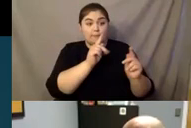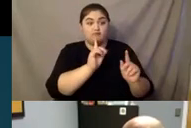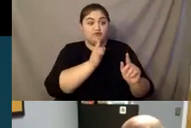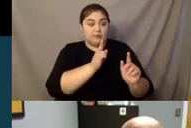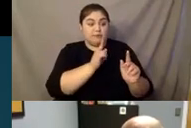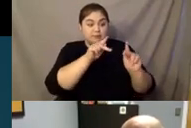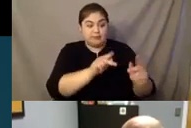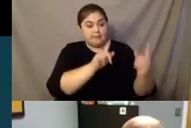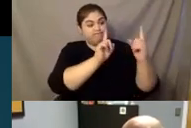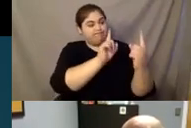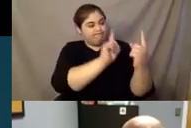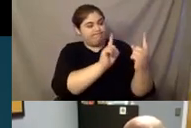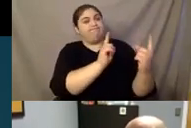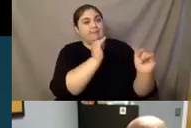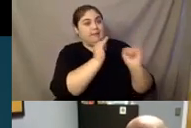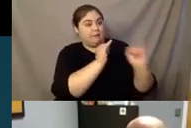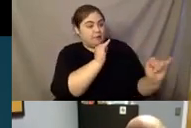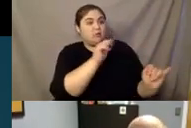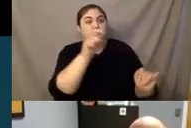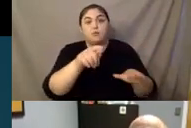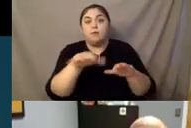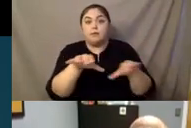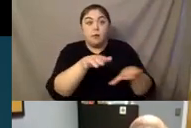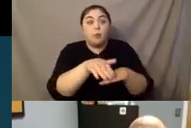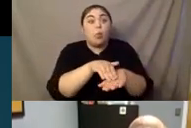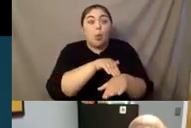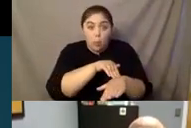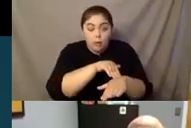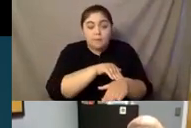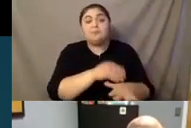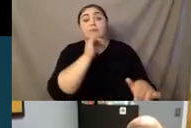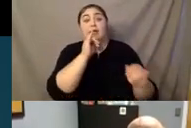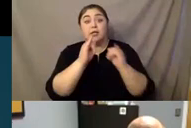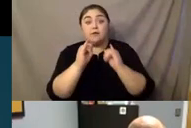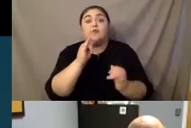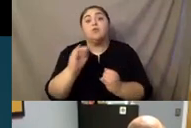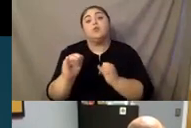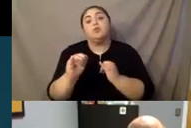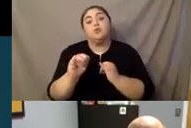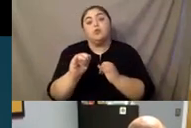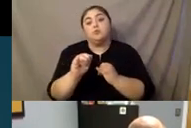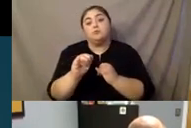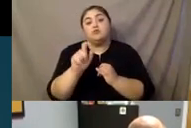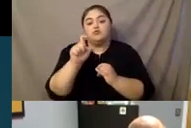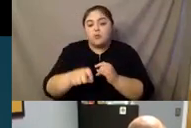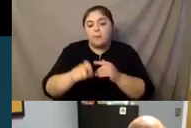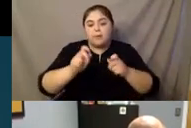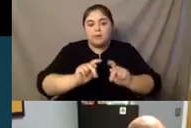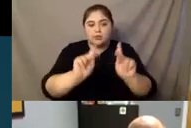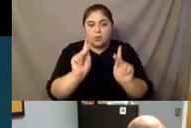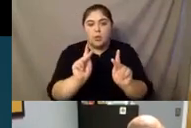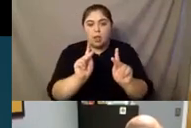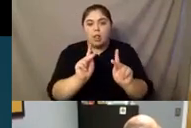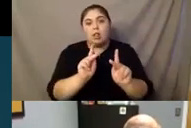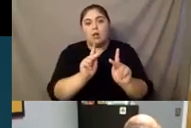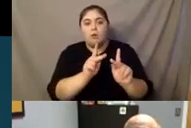that the interview should be done slowly, and the interview should be mainly to allow that rapport building to